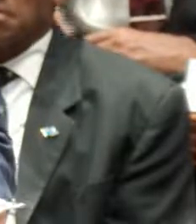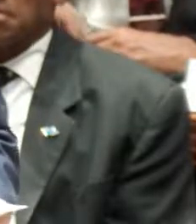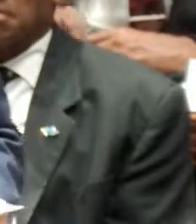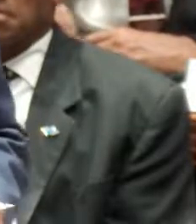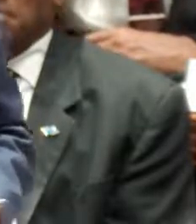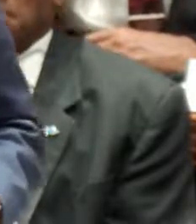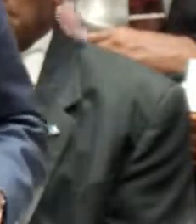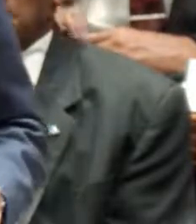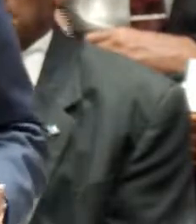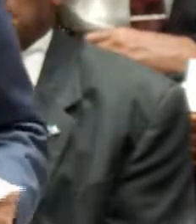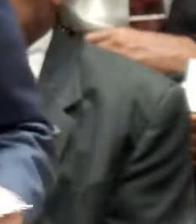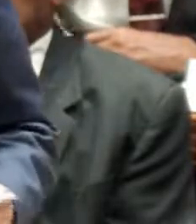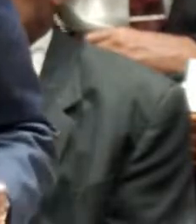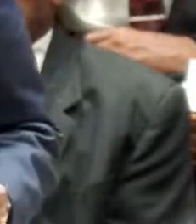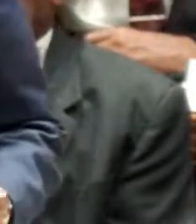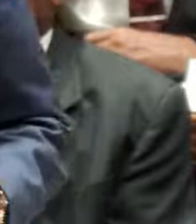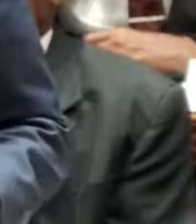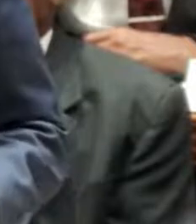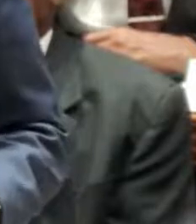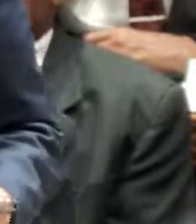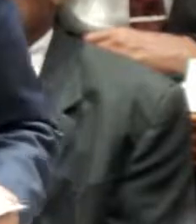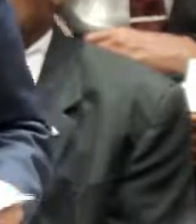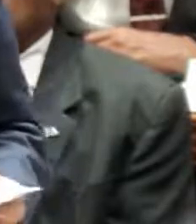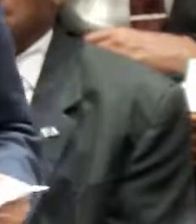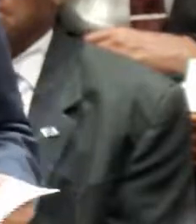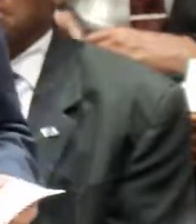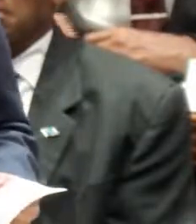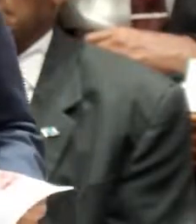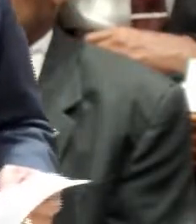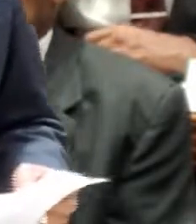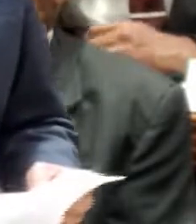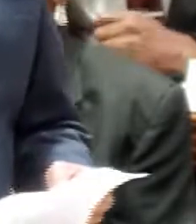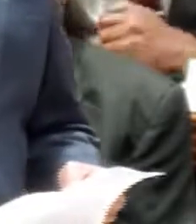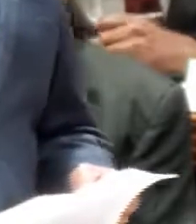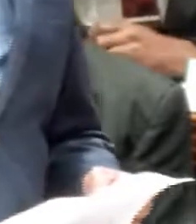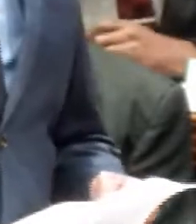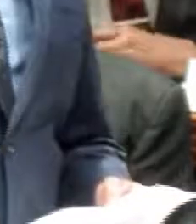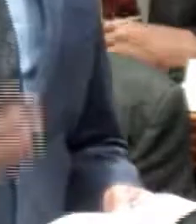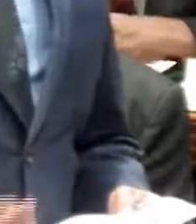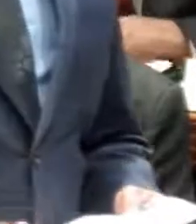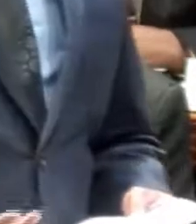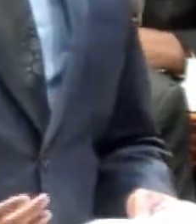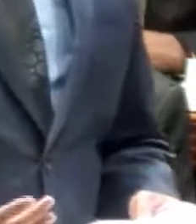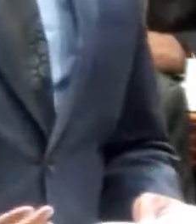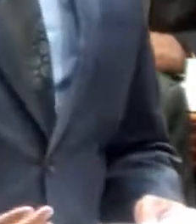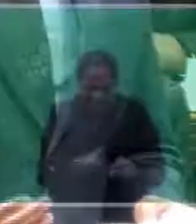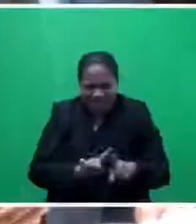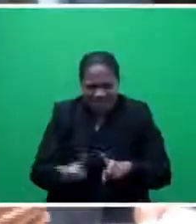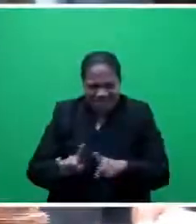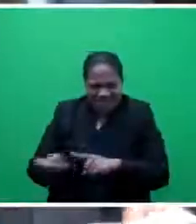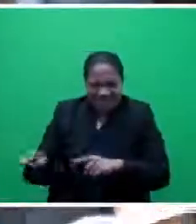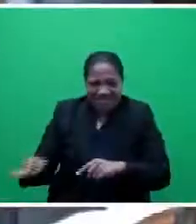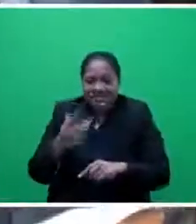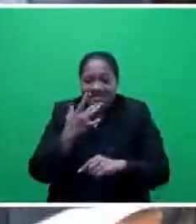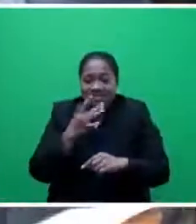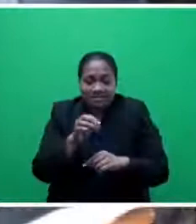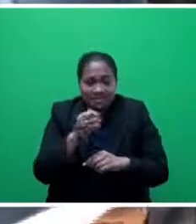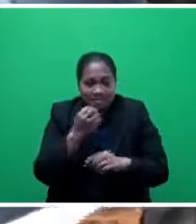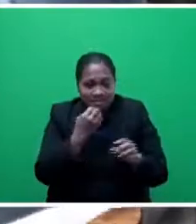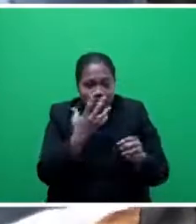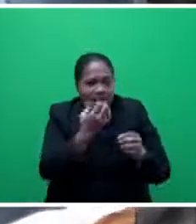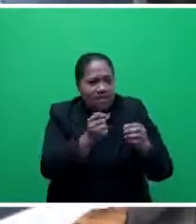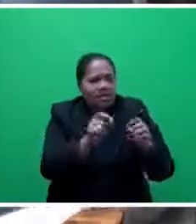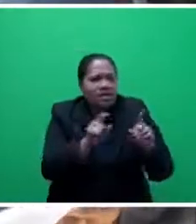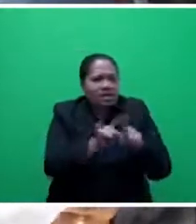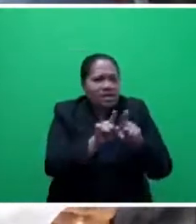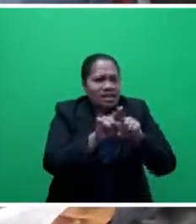it. So because we don't make pepperoni, we don't make salami, we obviously can reduce the duty on that. So we've got separate line